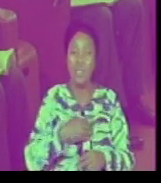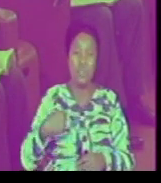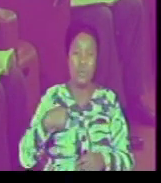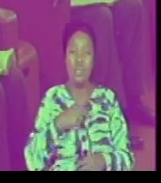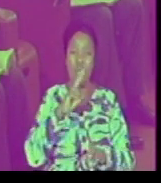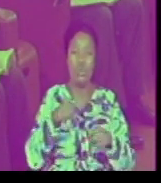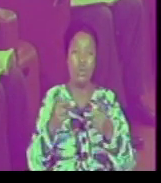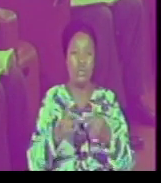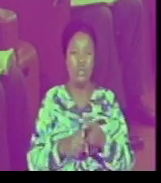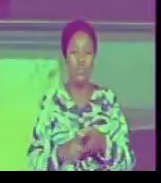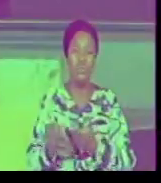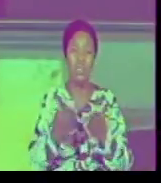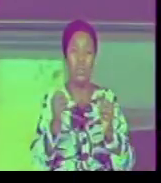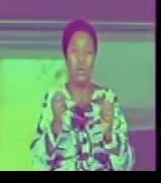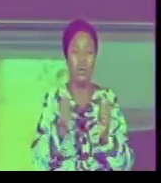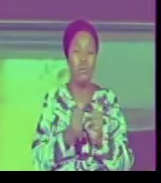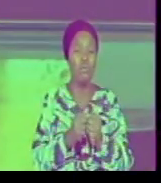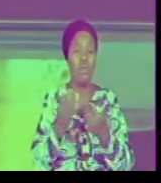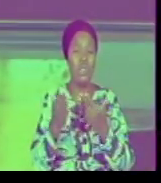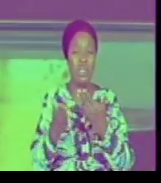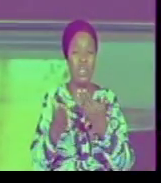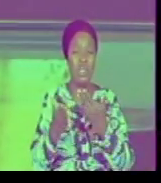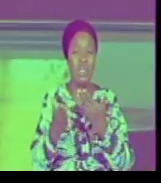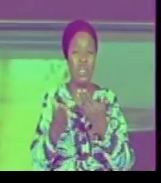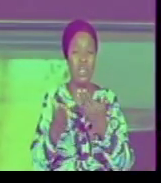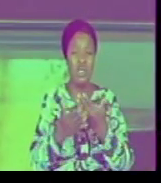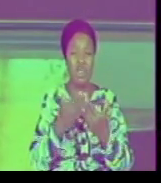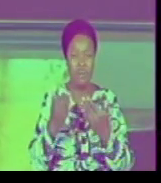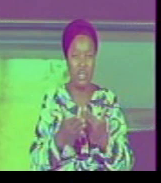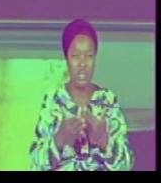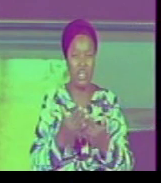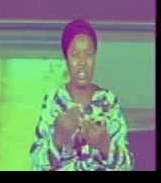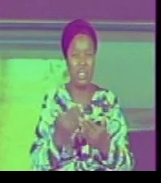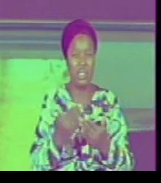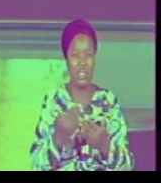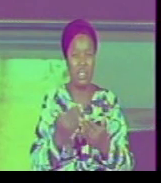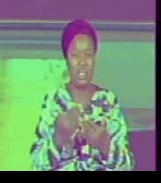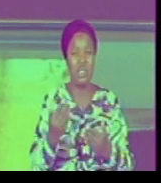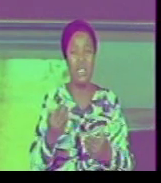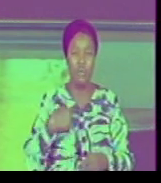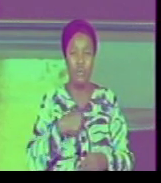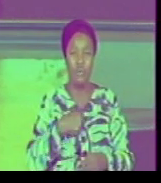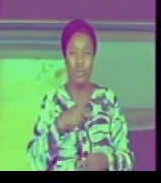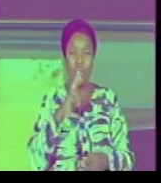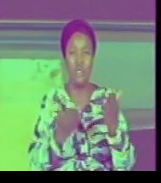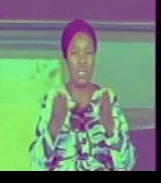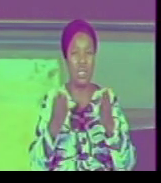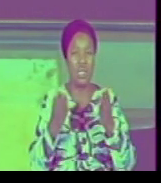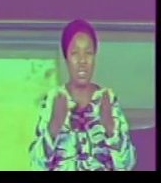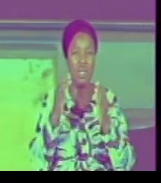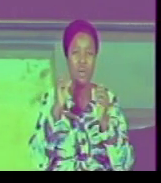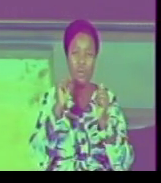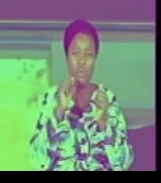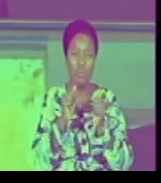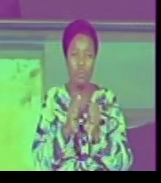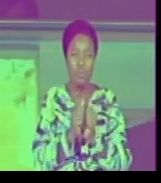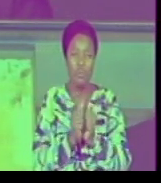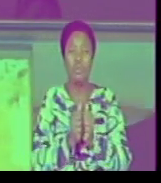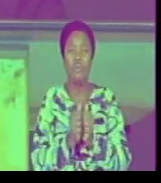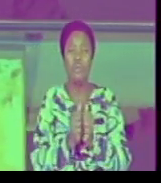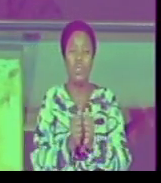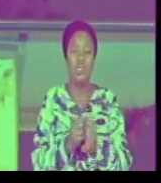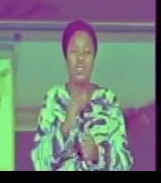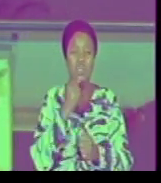simplicity. And we're going to serve also with diligence in Jesus'